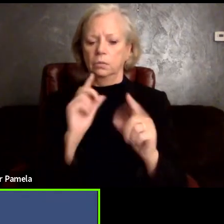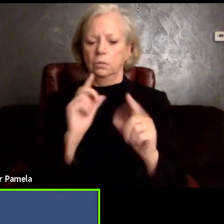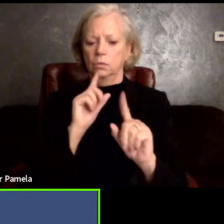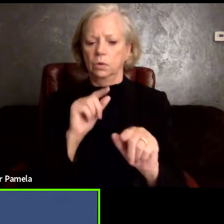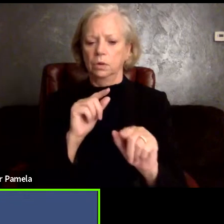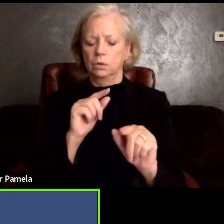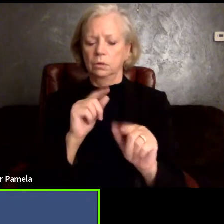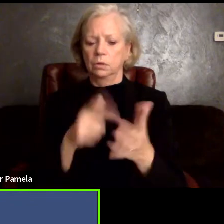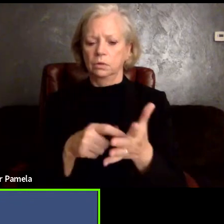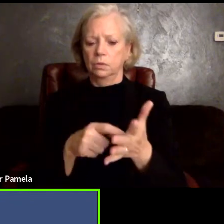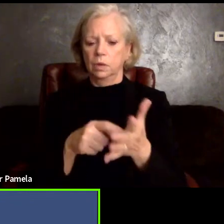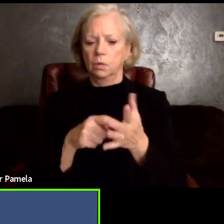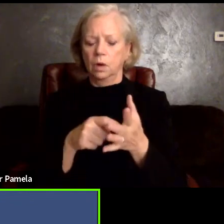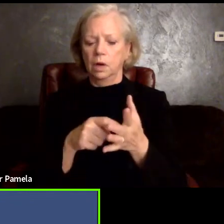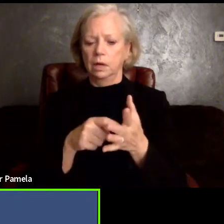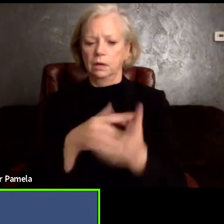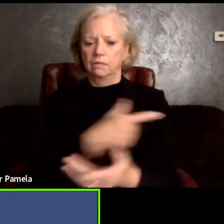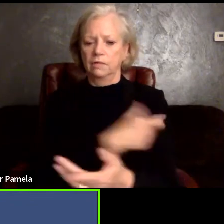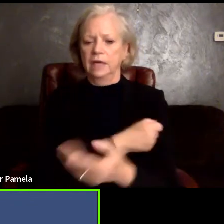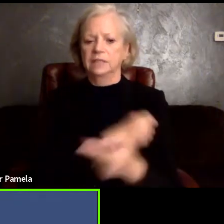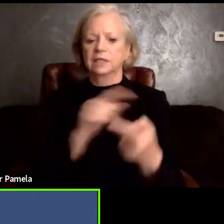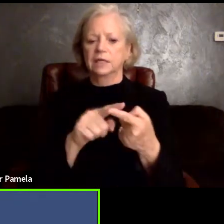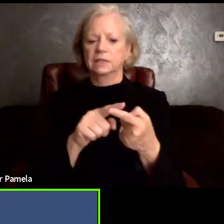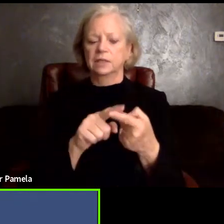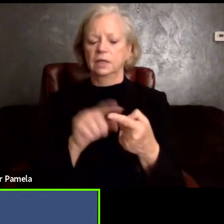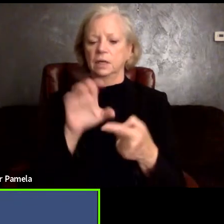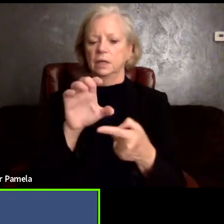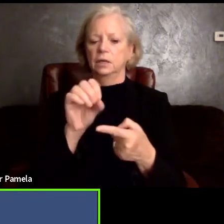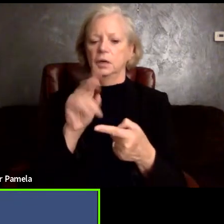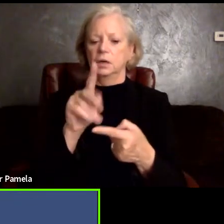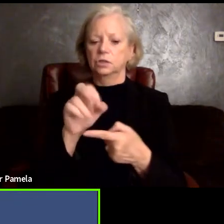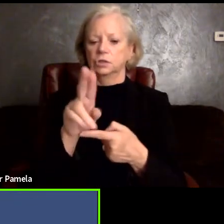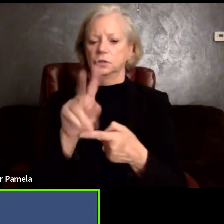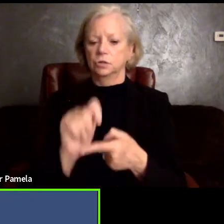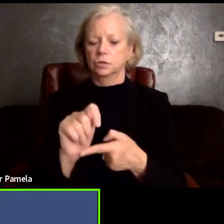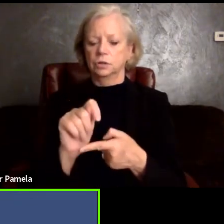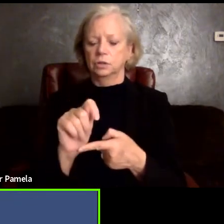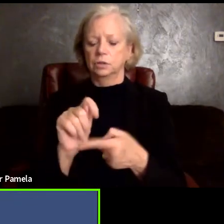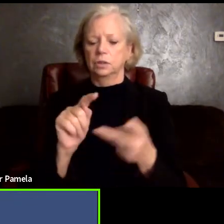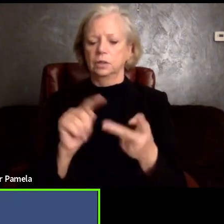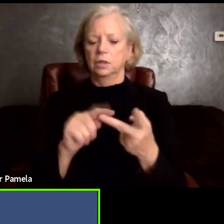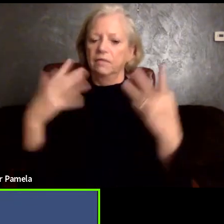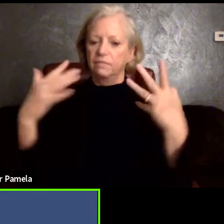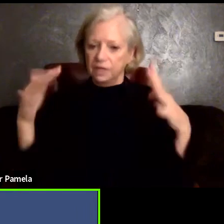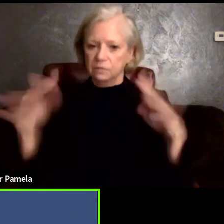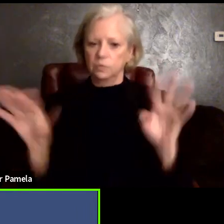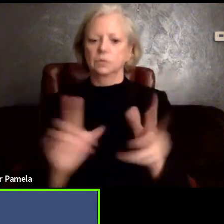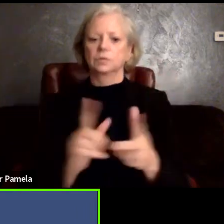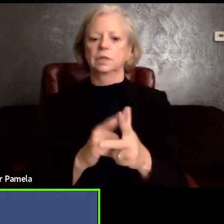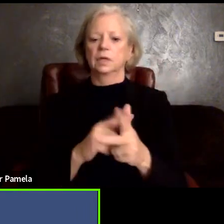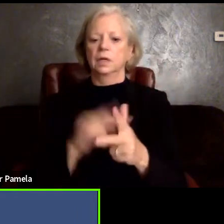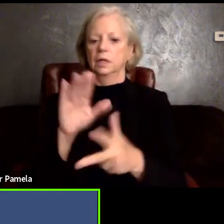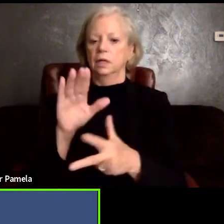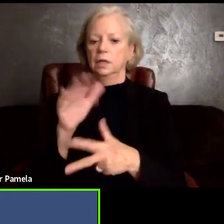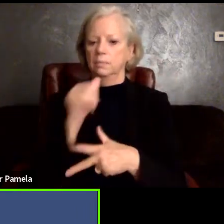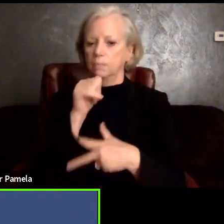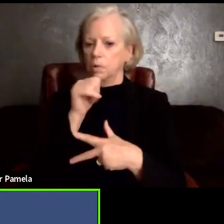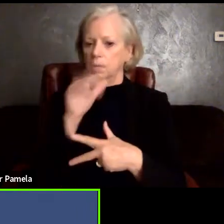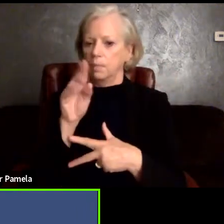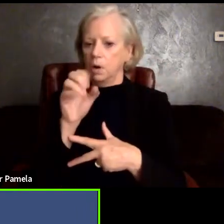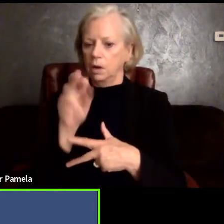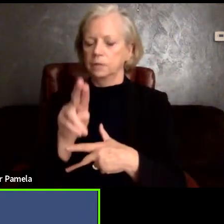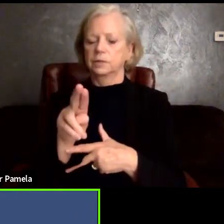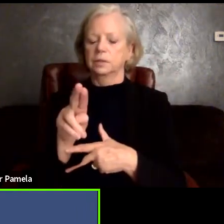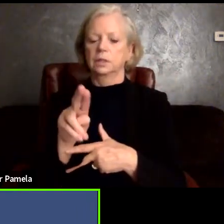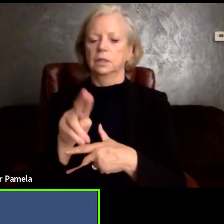vaccination at concerts, festivals, gyms, and bars in Alameda County. Some may know that the city of